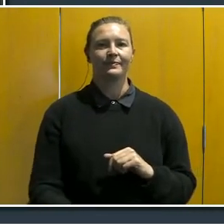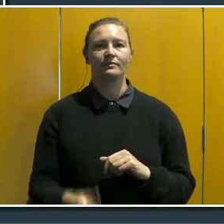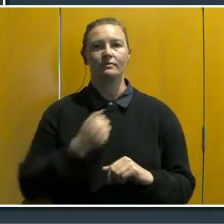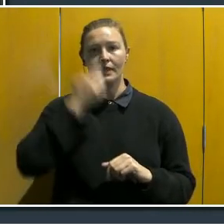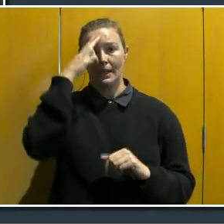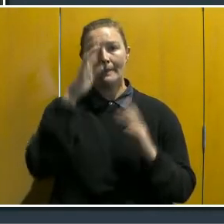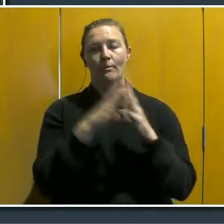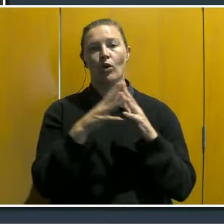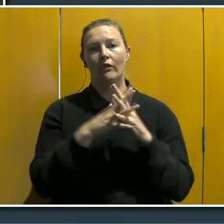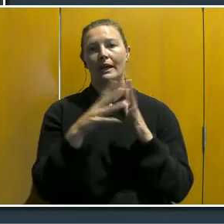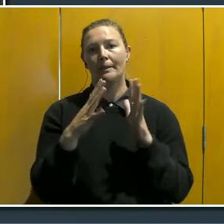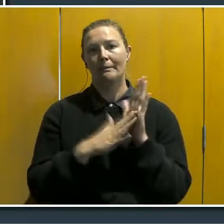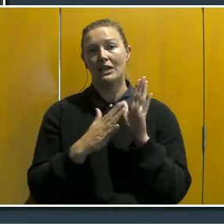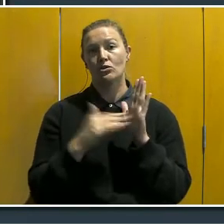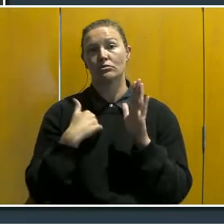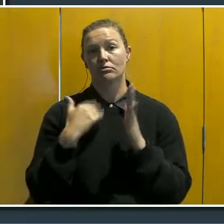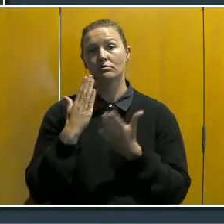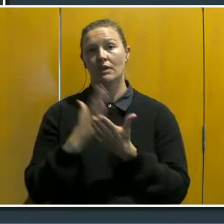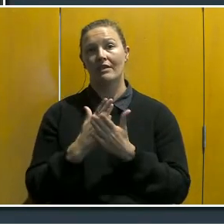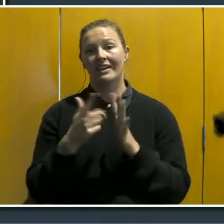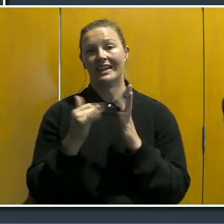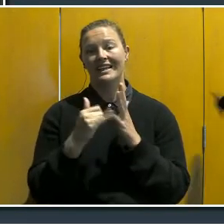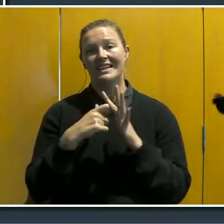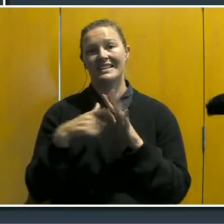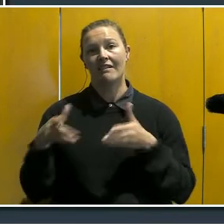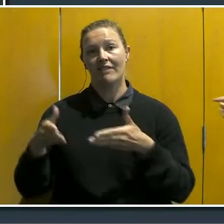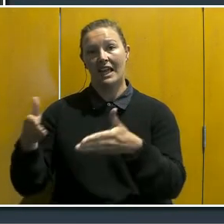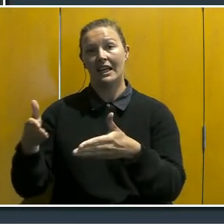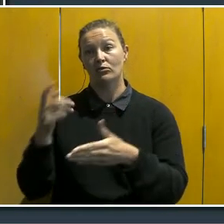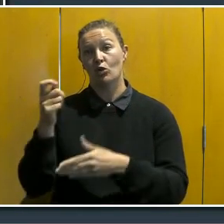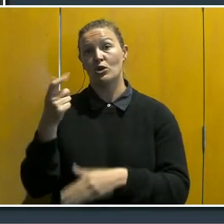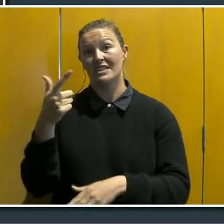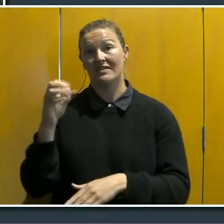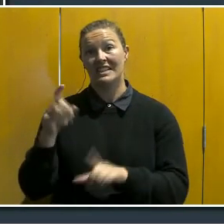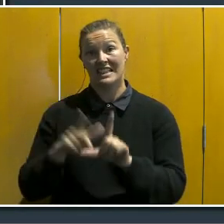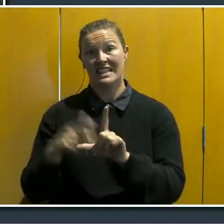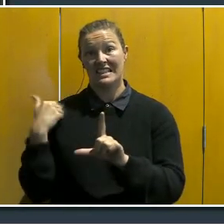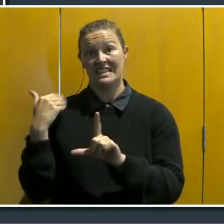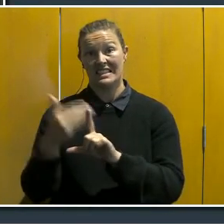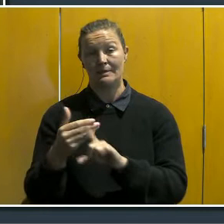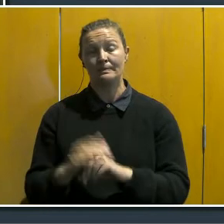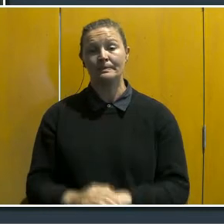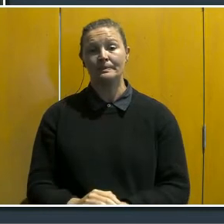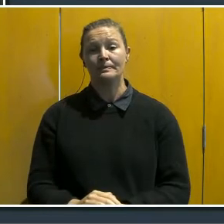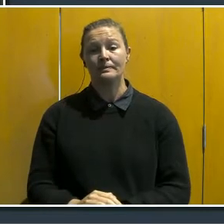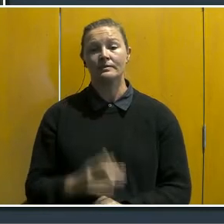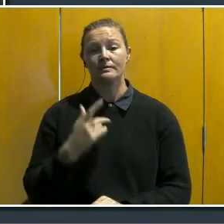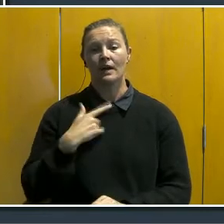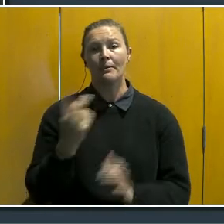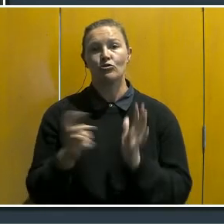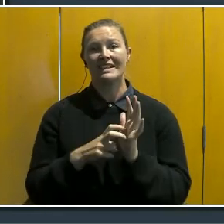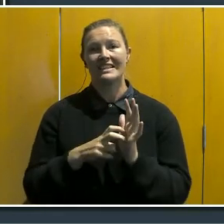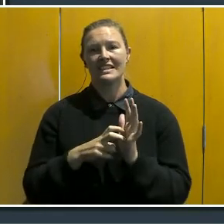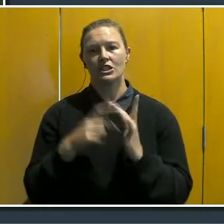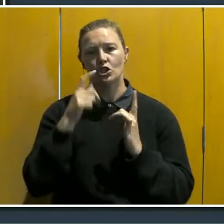My name is Warwick Marshall. I'm a resident of the Esker Valley, have been for the last coming up 70 years. I'm a registered surveyor, have